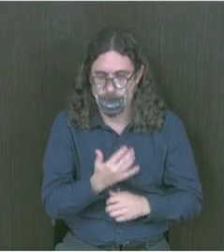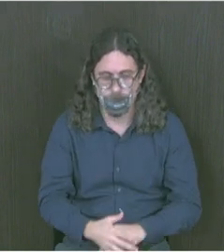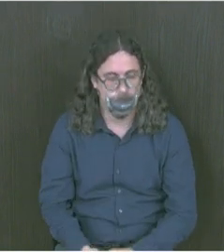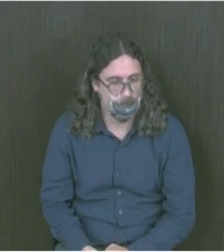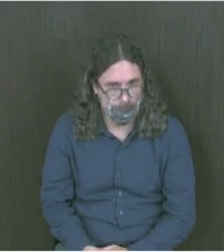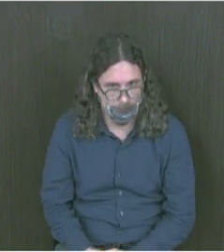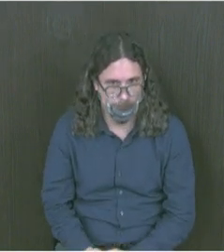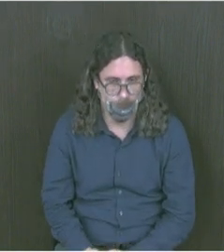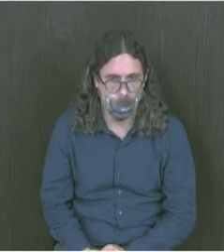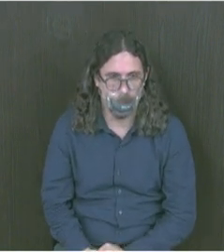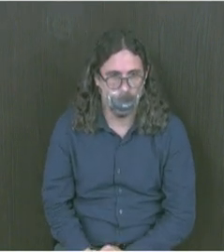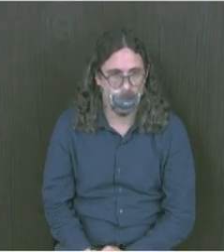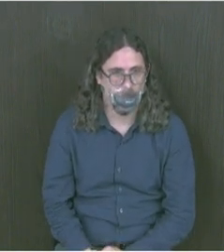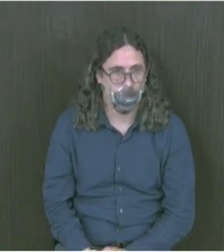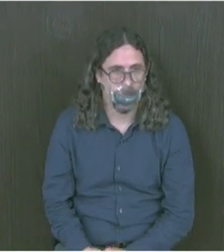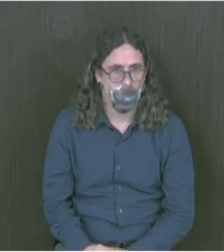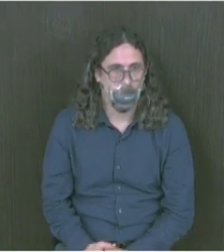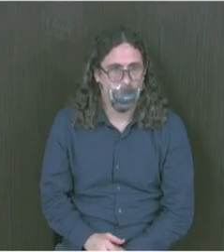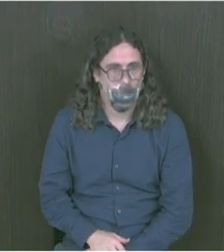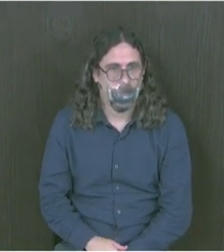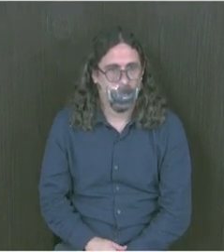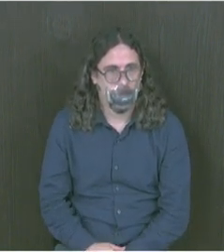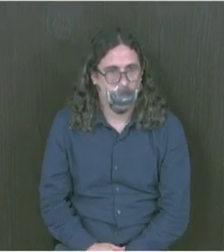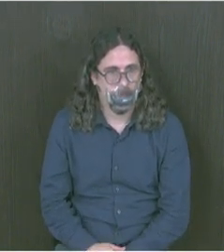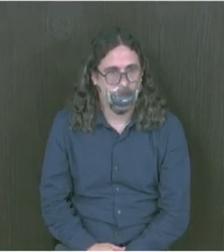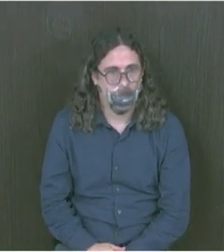these signatures invalidated, and that just